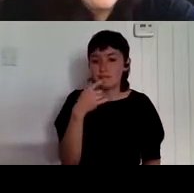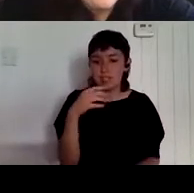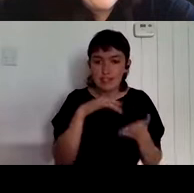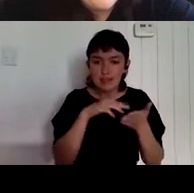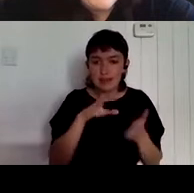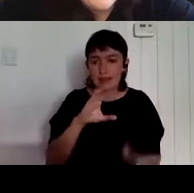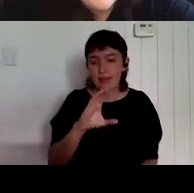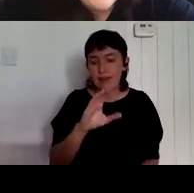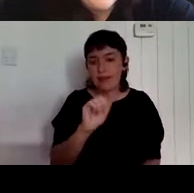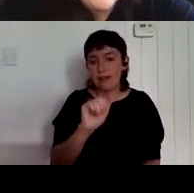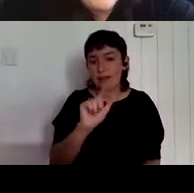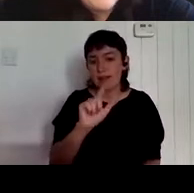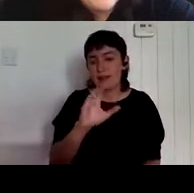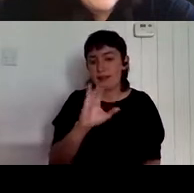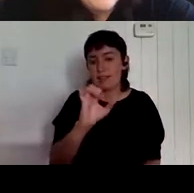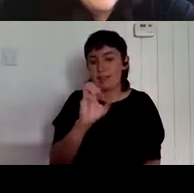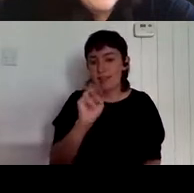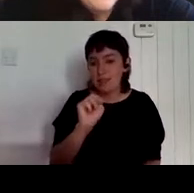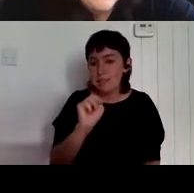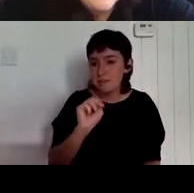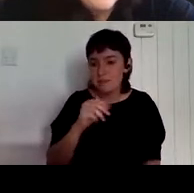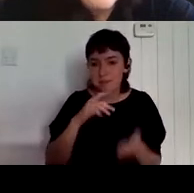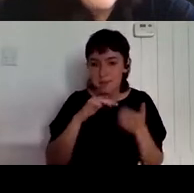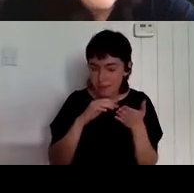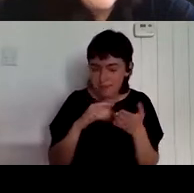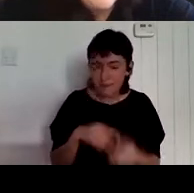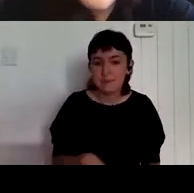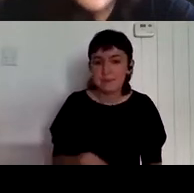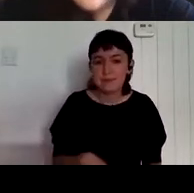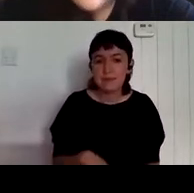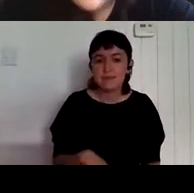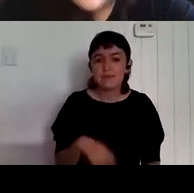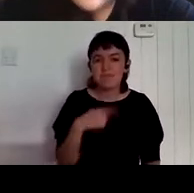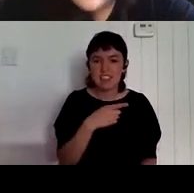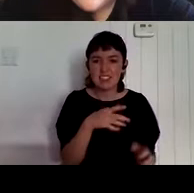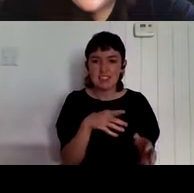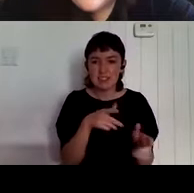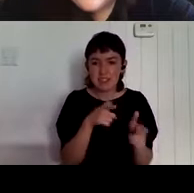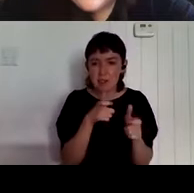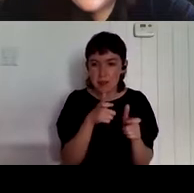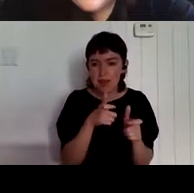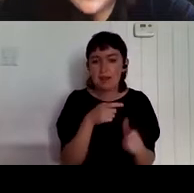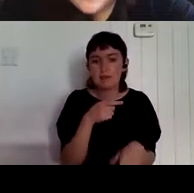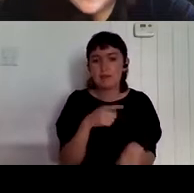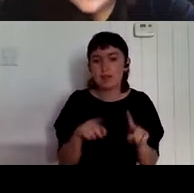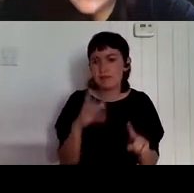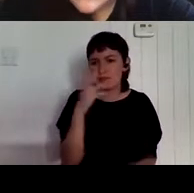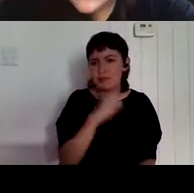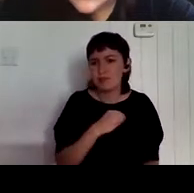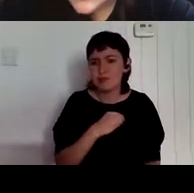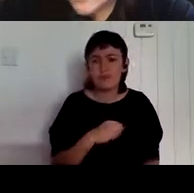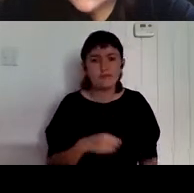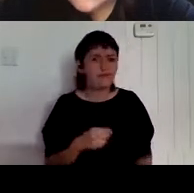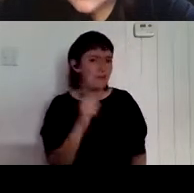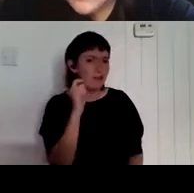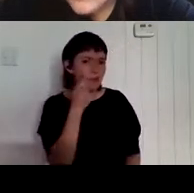those, those plan. Um, so yeah, I just wanted you to see that it's been sped up, but it is pretty beautiful. That is so